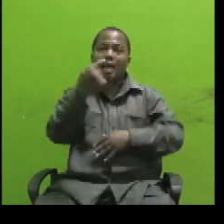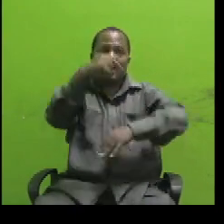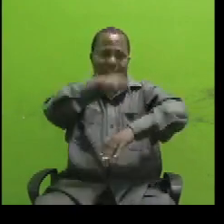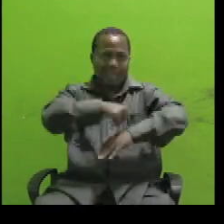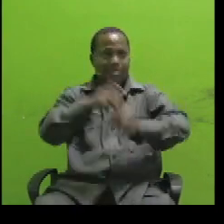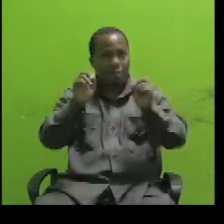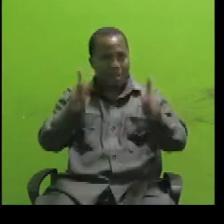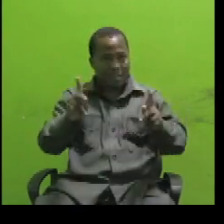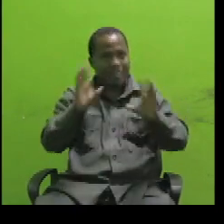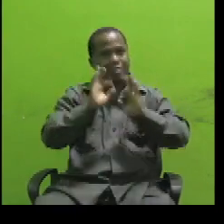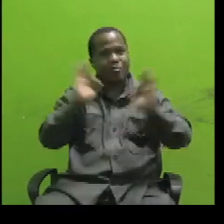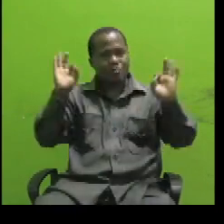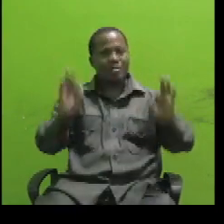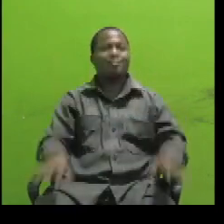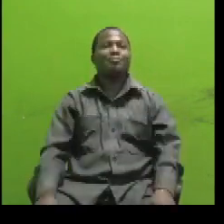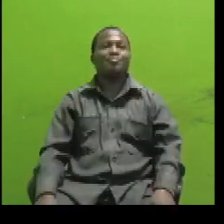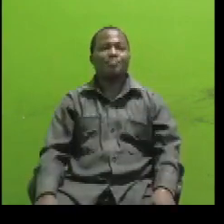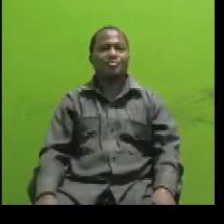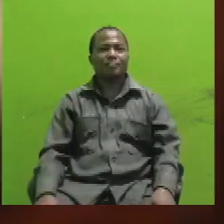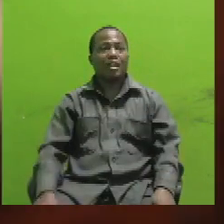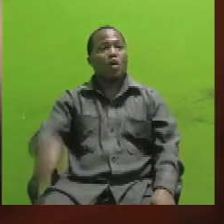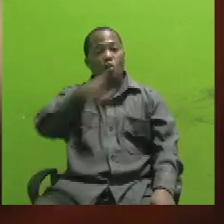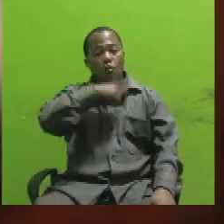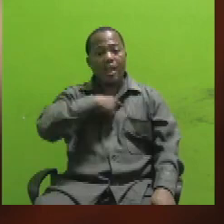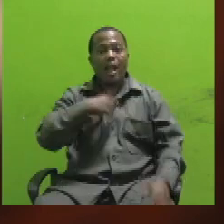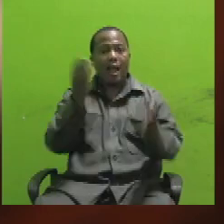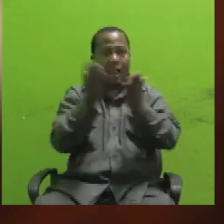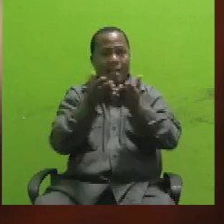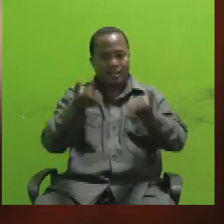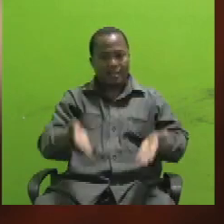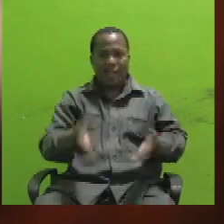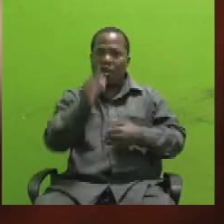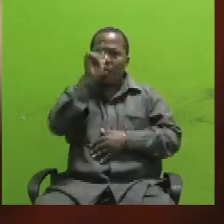Okay, good. We are learning now minutes.